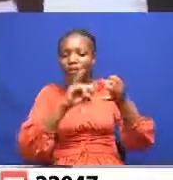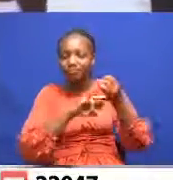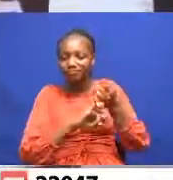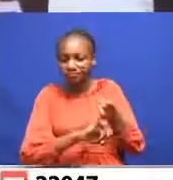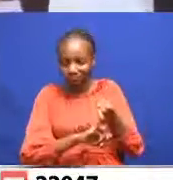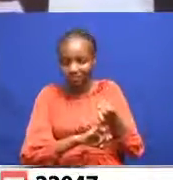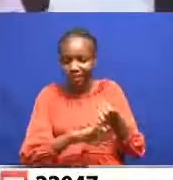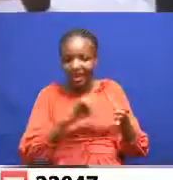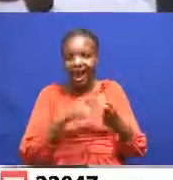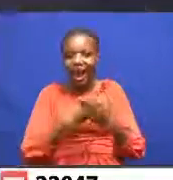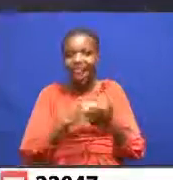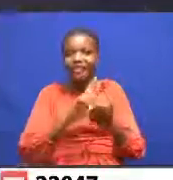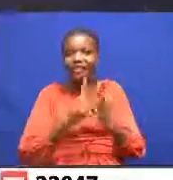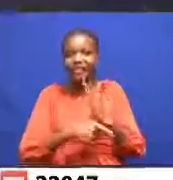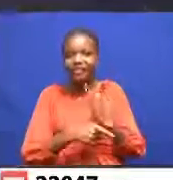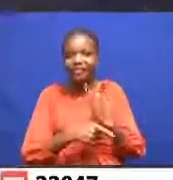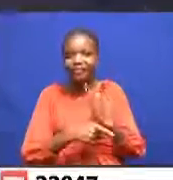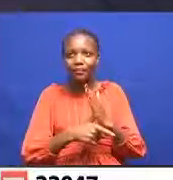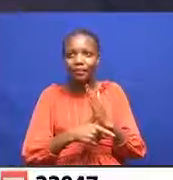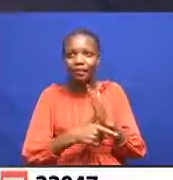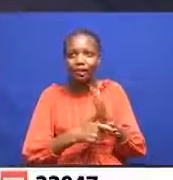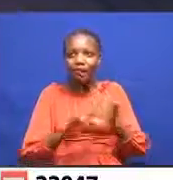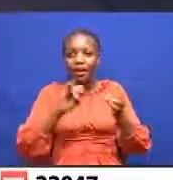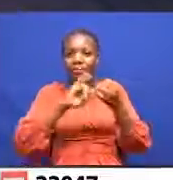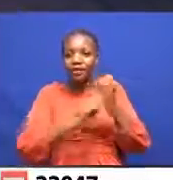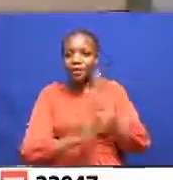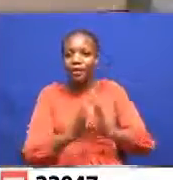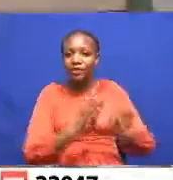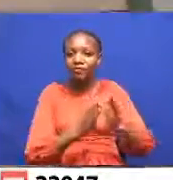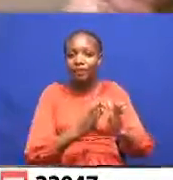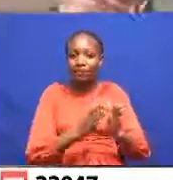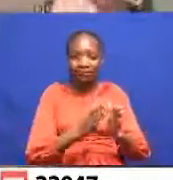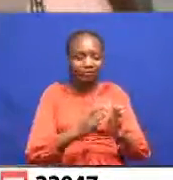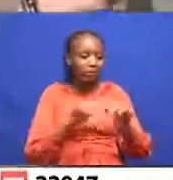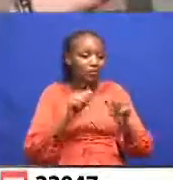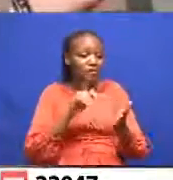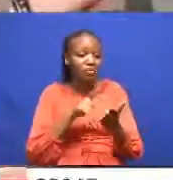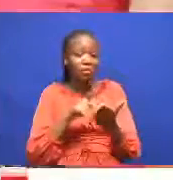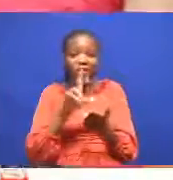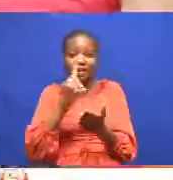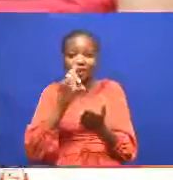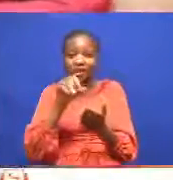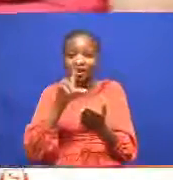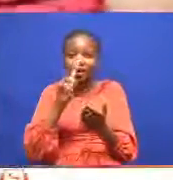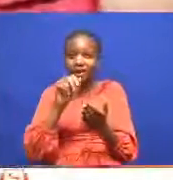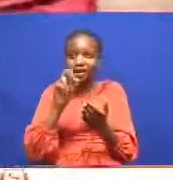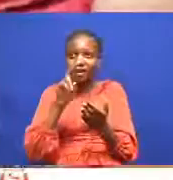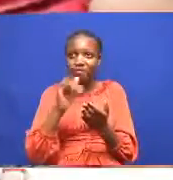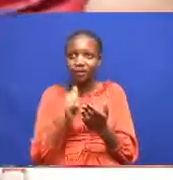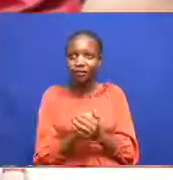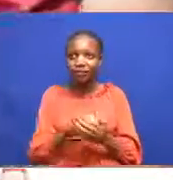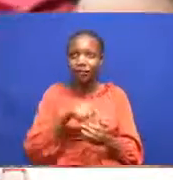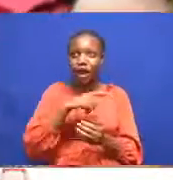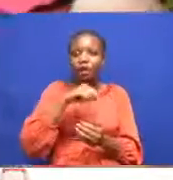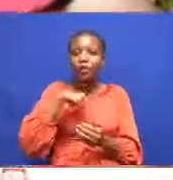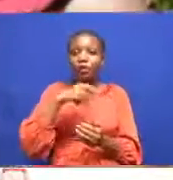and soon afterwards, marriage plans gathered pace. We went in Feb, that was